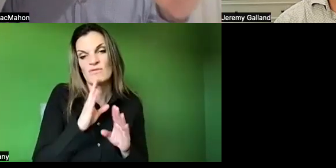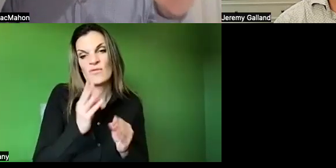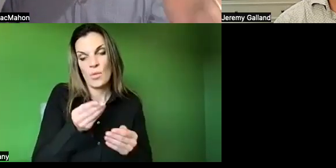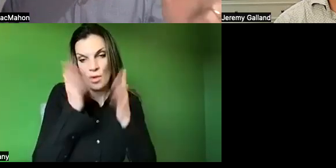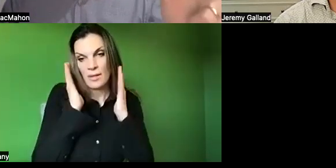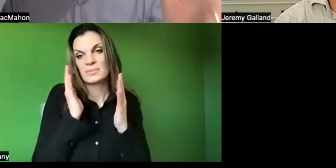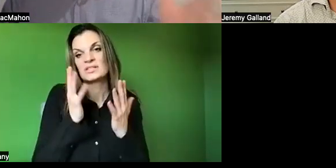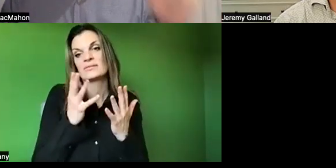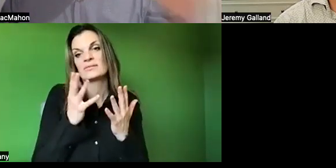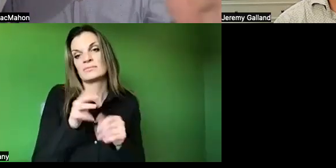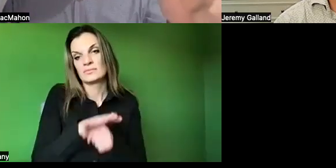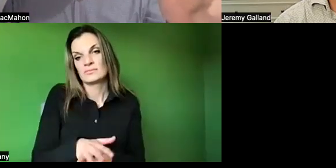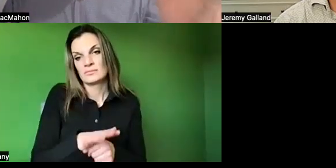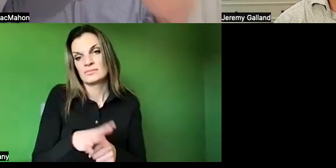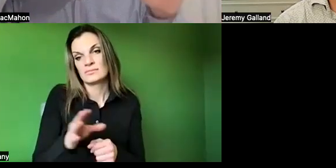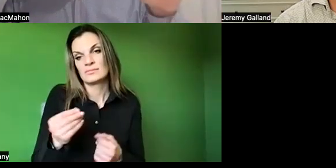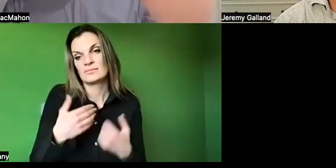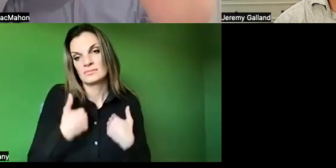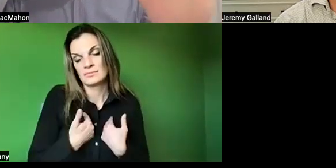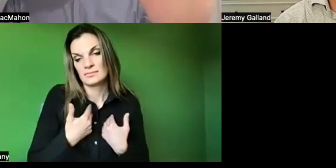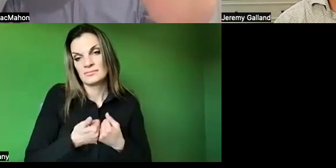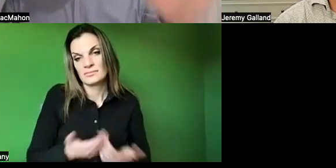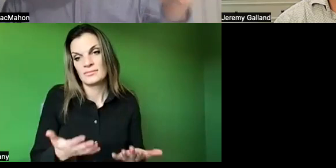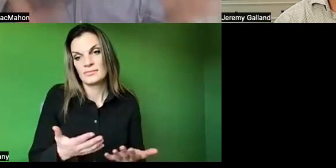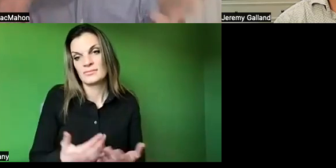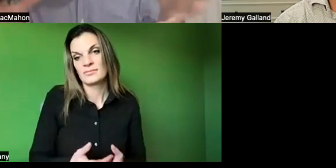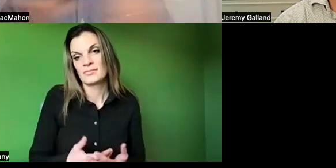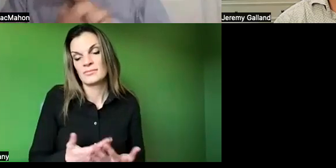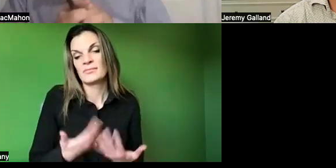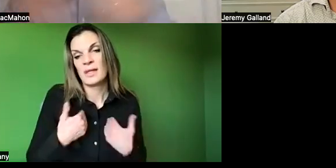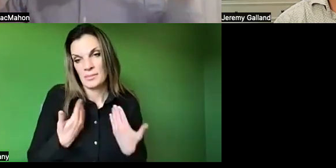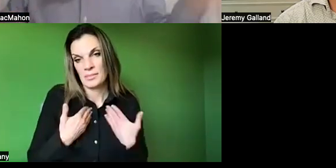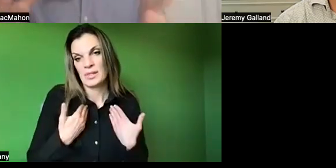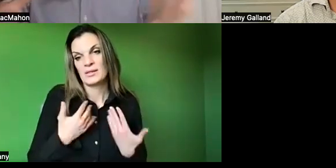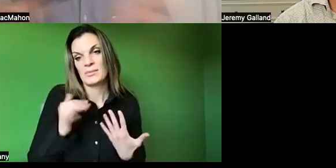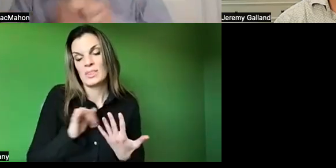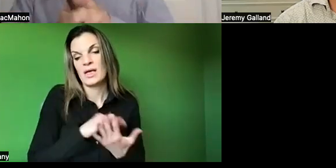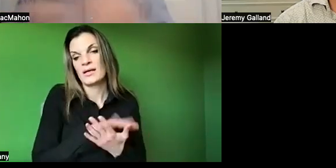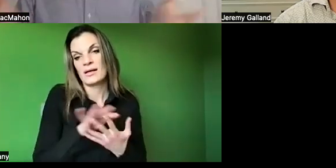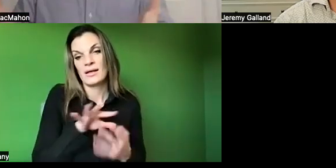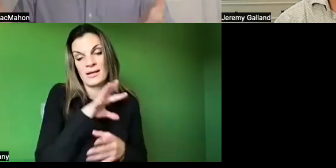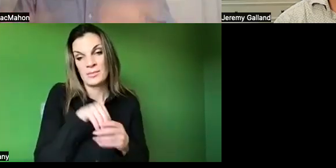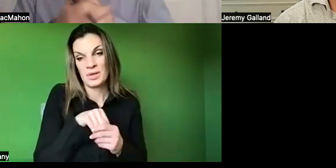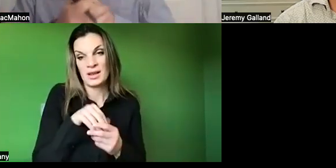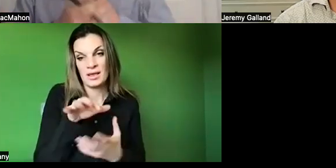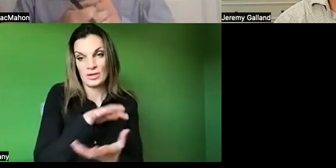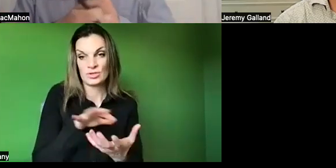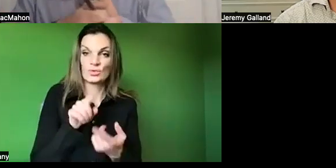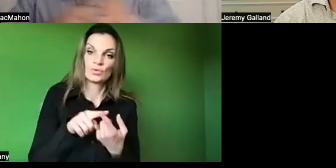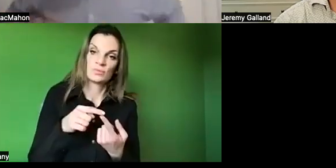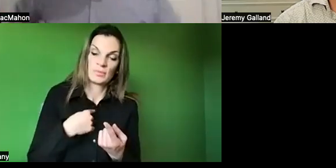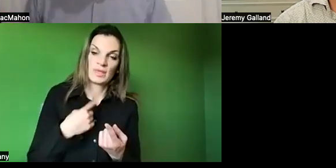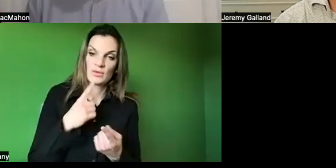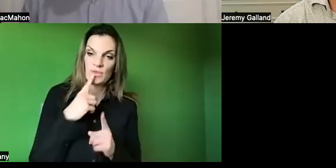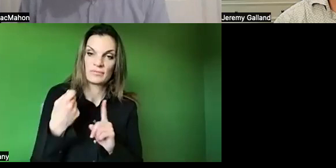overwhelmed, stressed, tired, and happy. And that combination of all of those things to me really struck